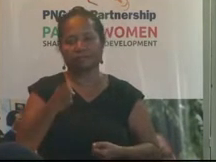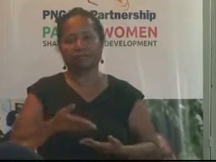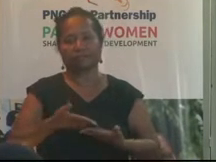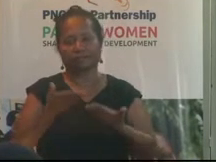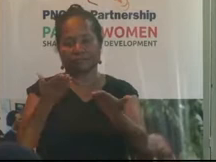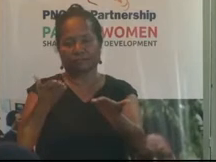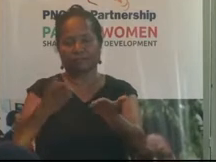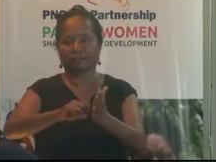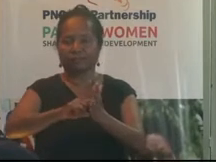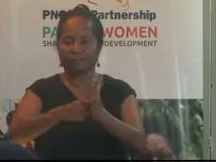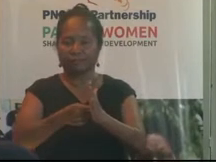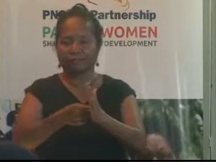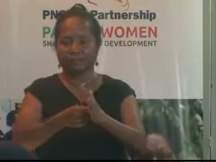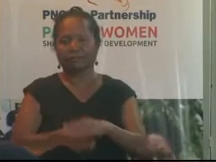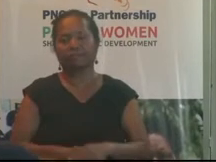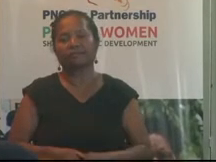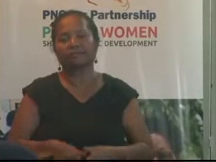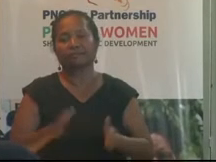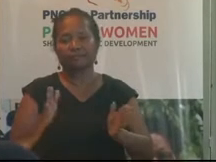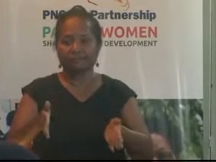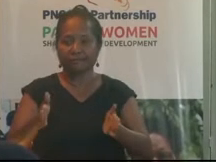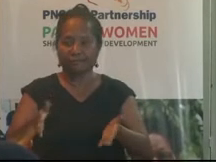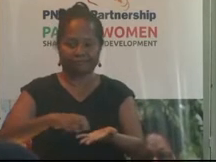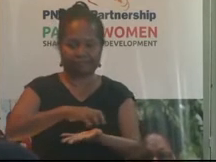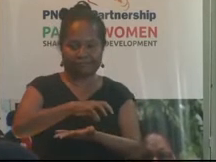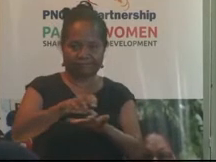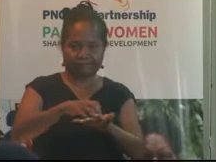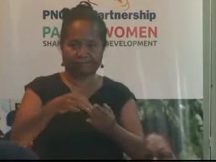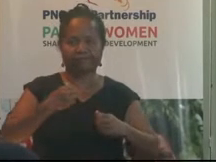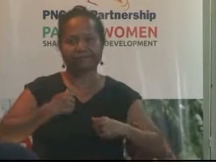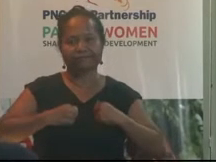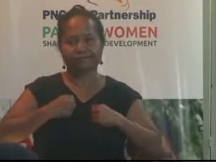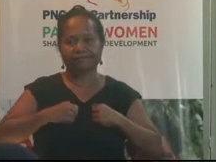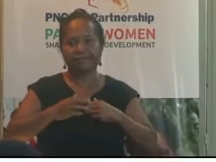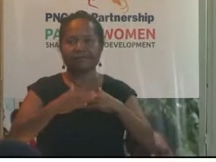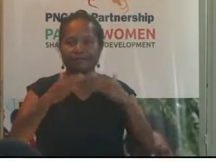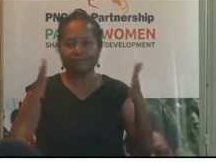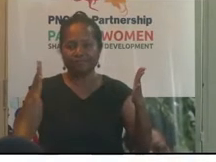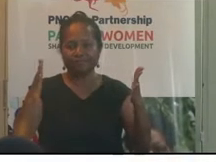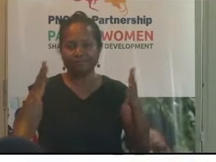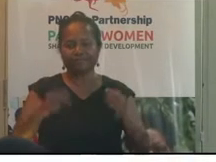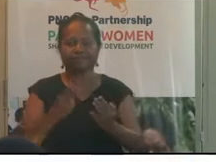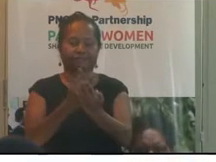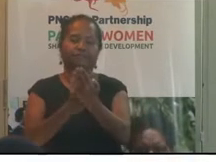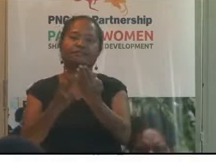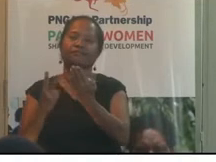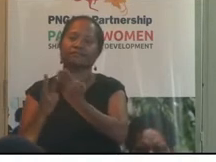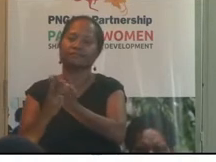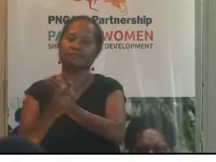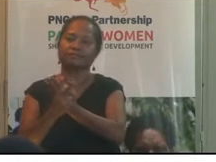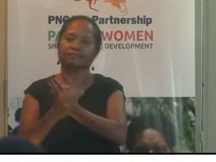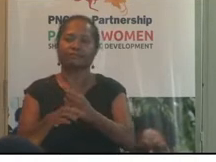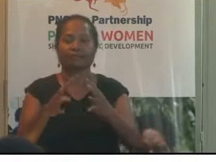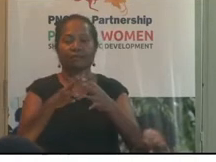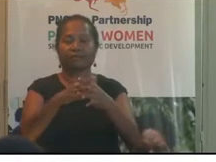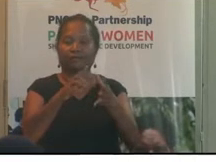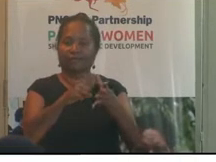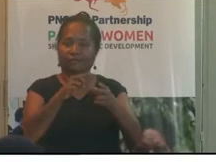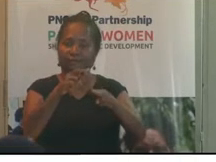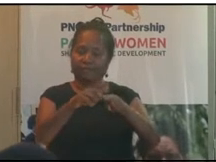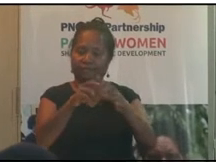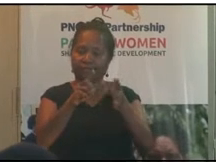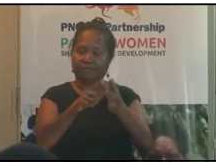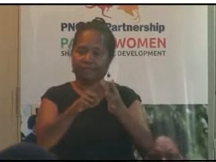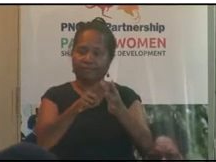to key subnational fiscal and social economic issues in major extractive projects such as Wafi-Golpu and the